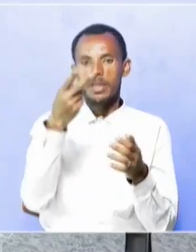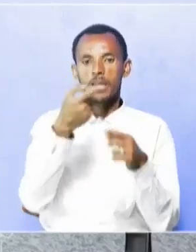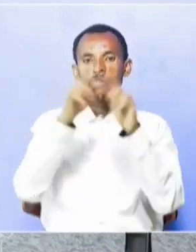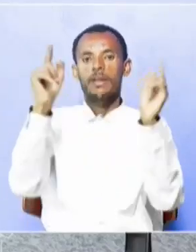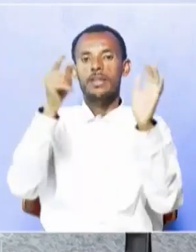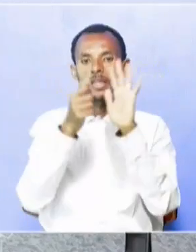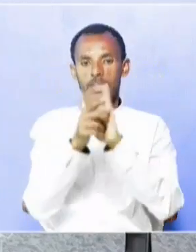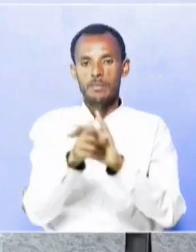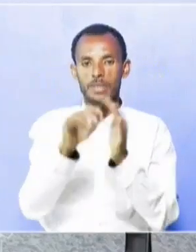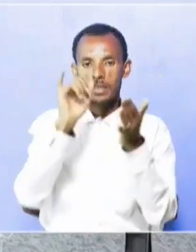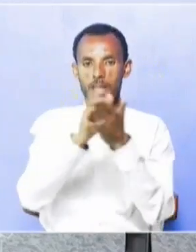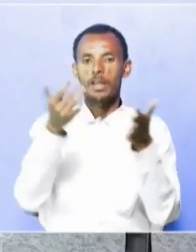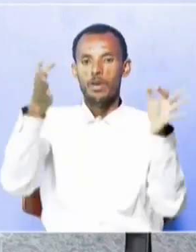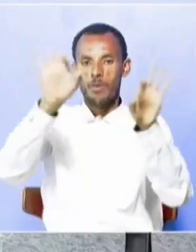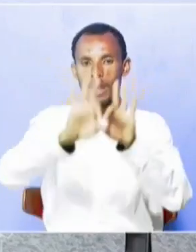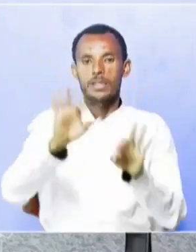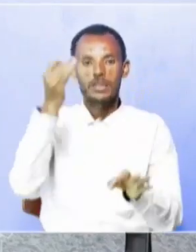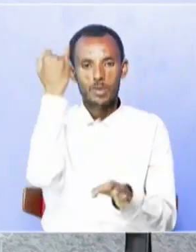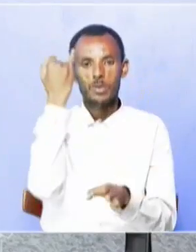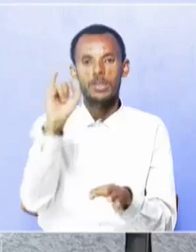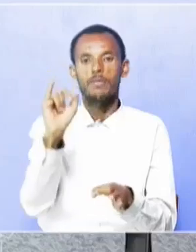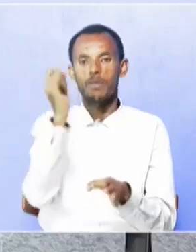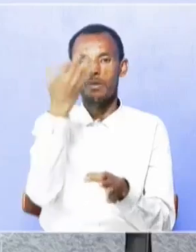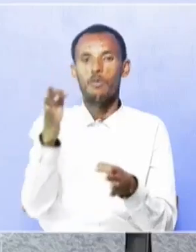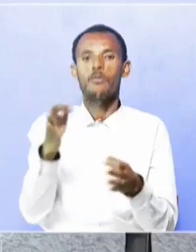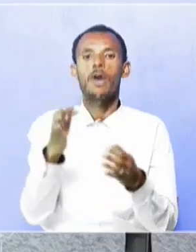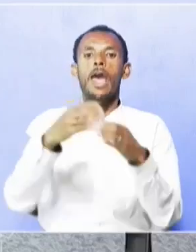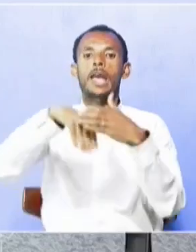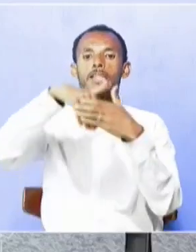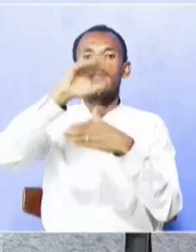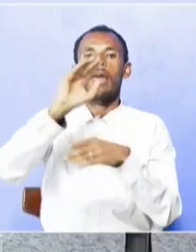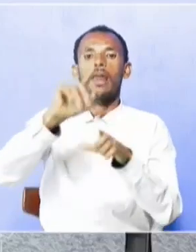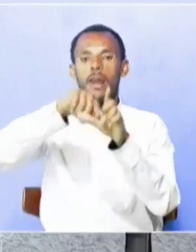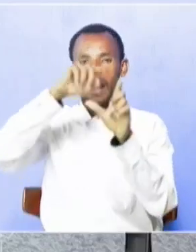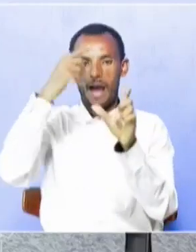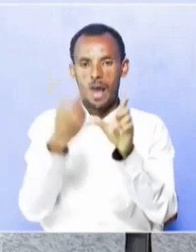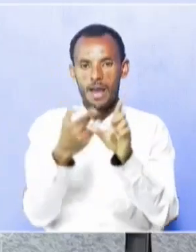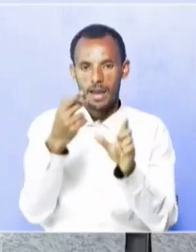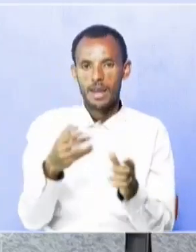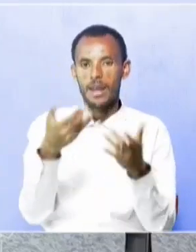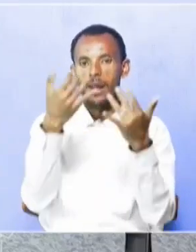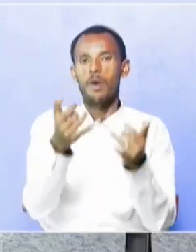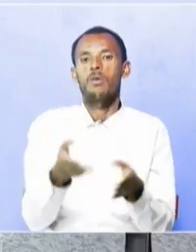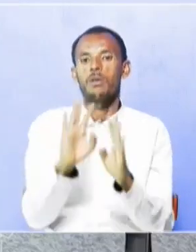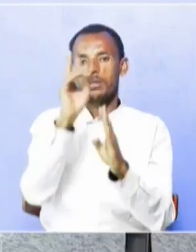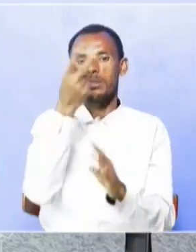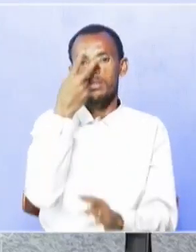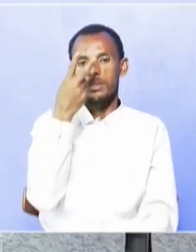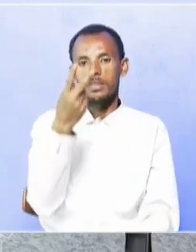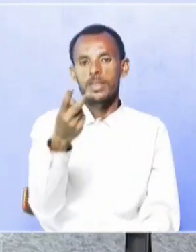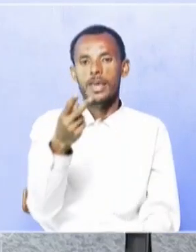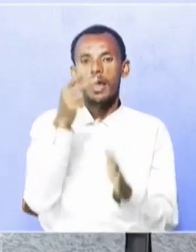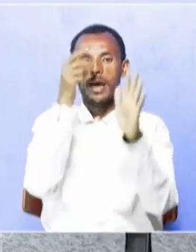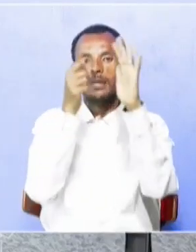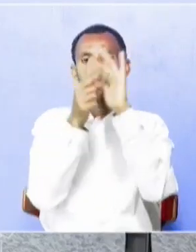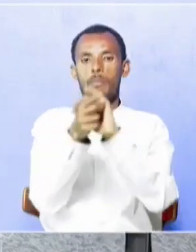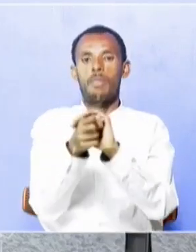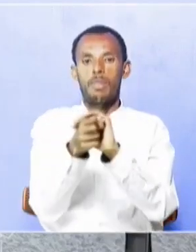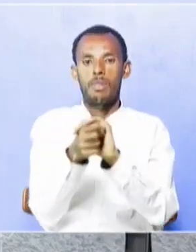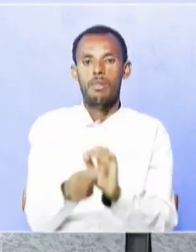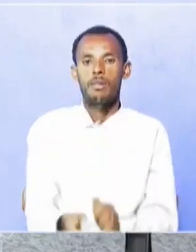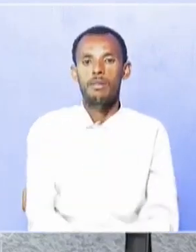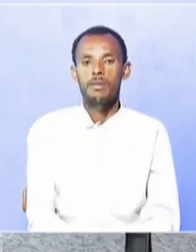examples that requires the concept of exterior angles. Okay, now let's see examples.